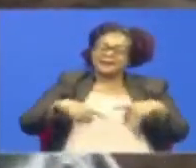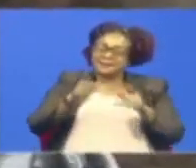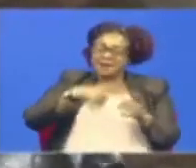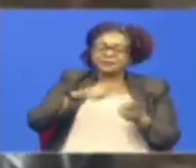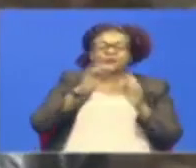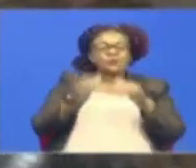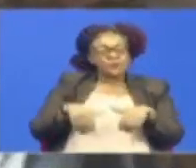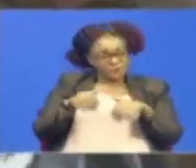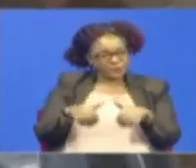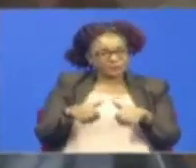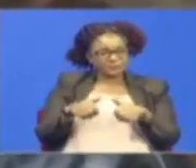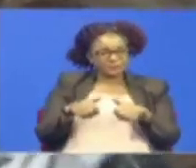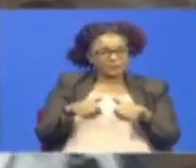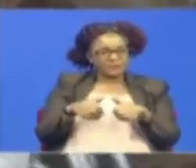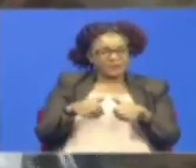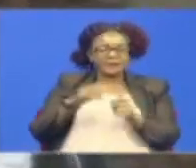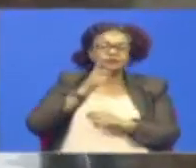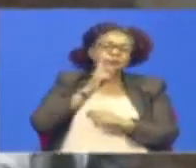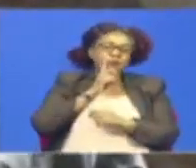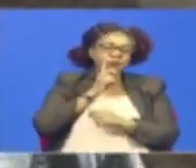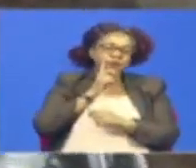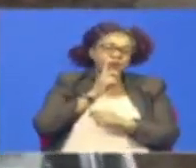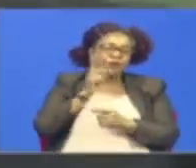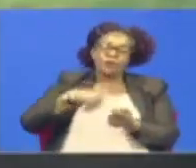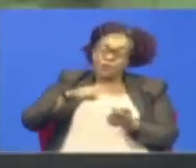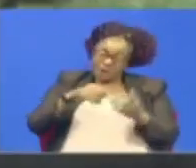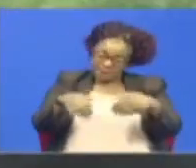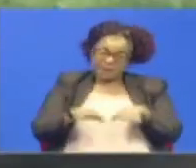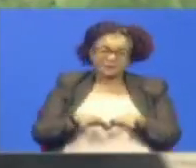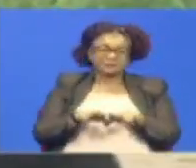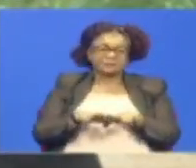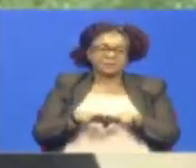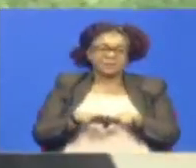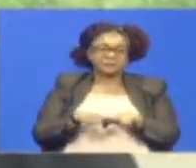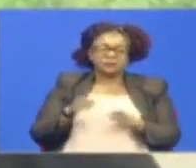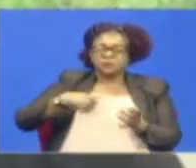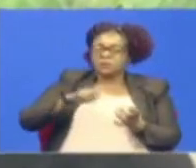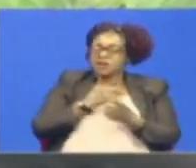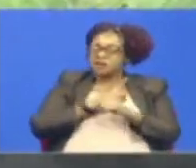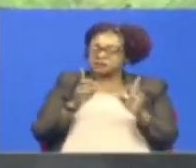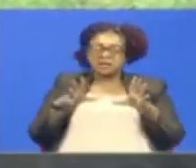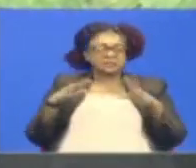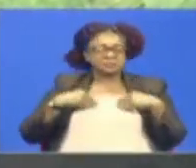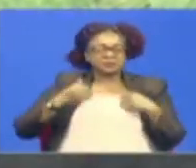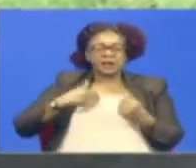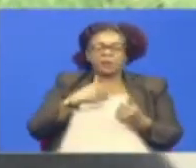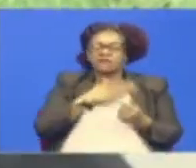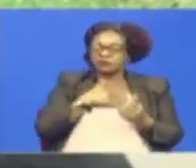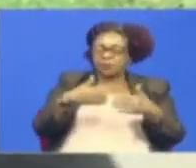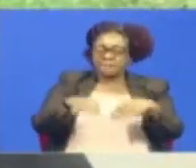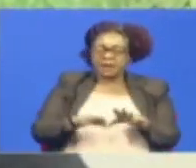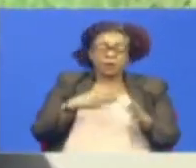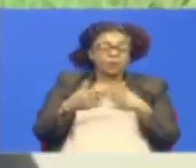kunyo, and tomorrow, tutazika kesho. Atuta kubali, mwenzetu, azikwe hivo, kama hatuja